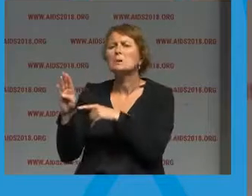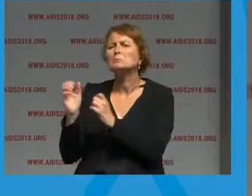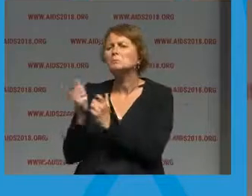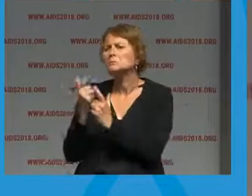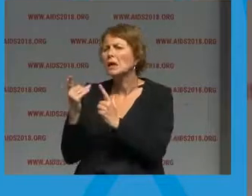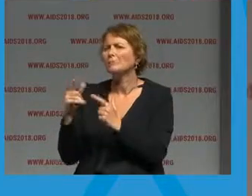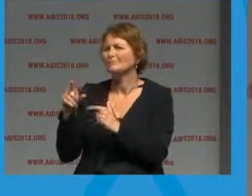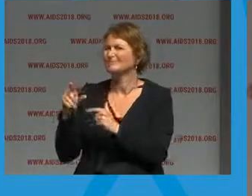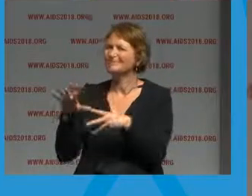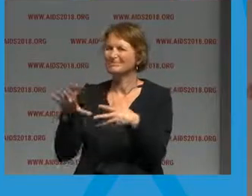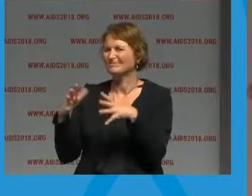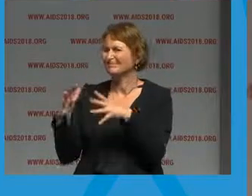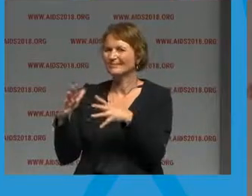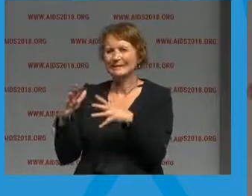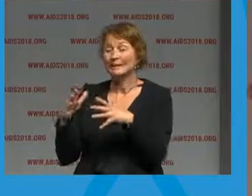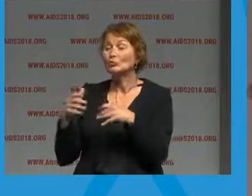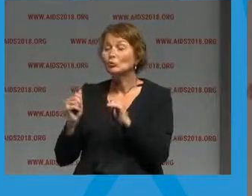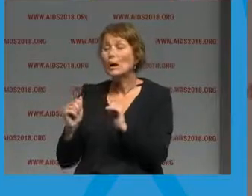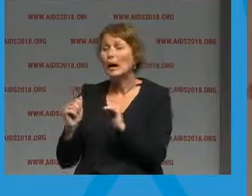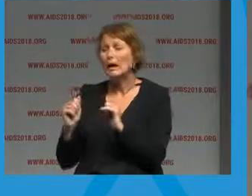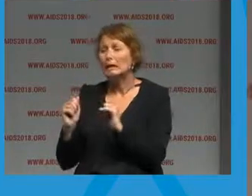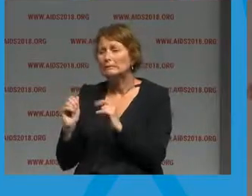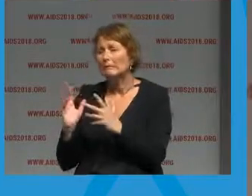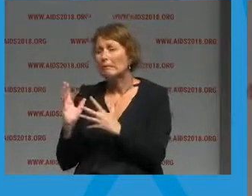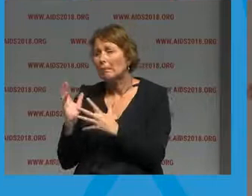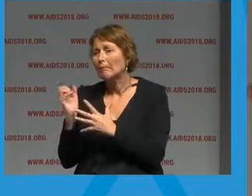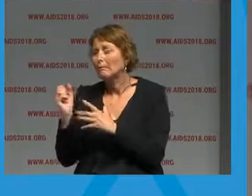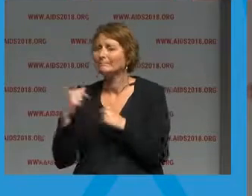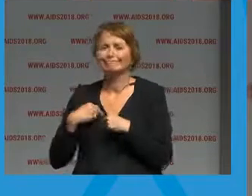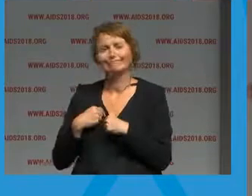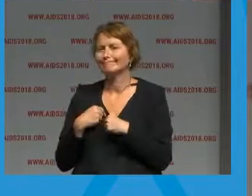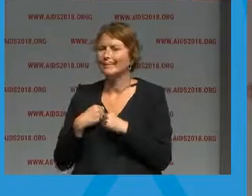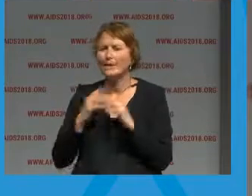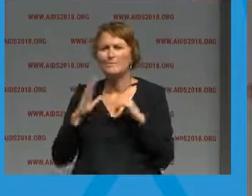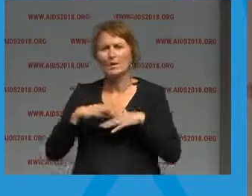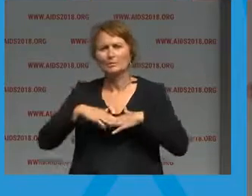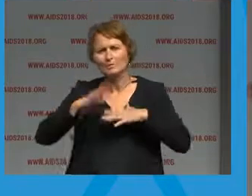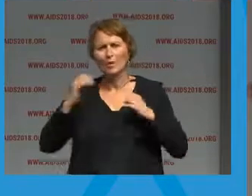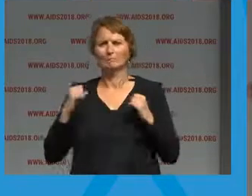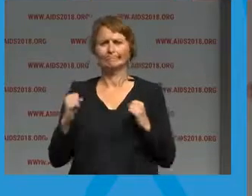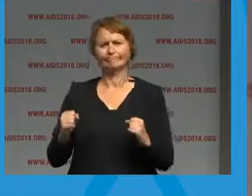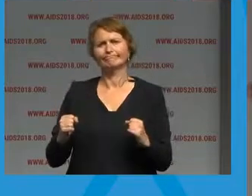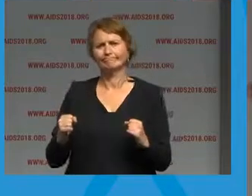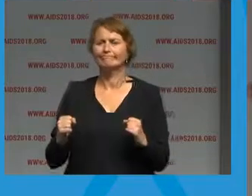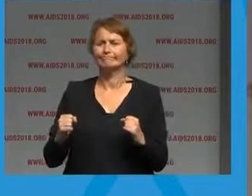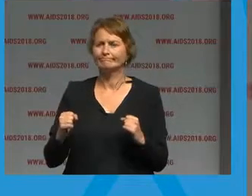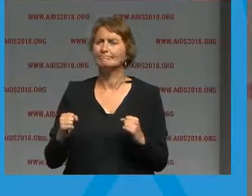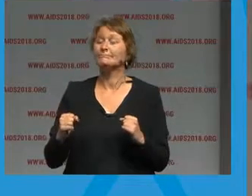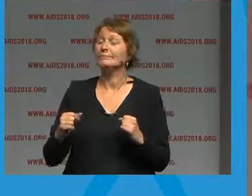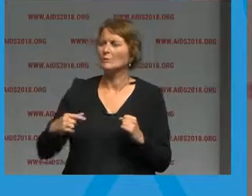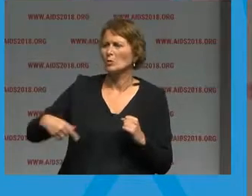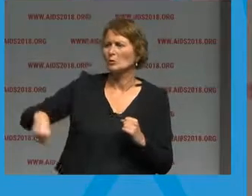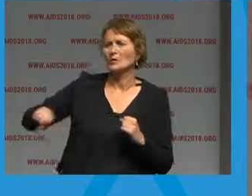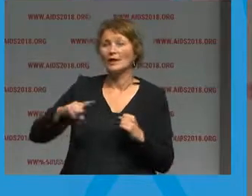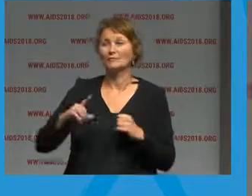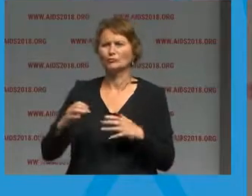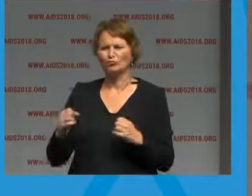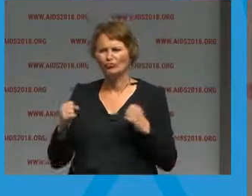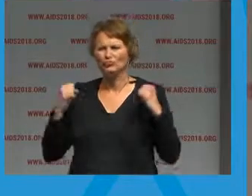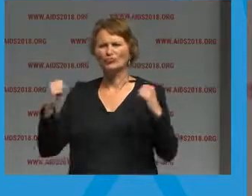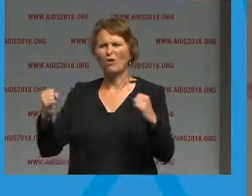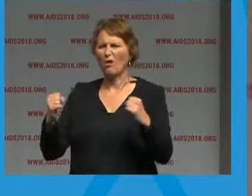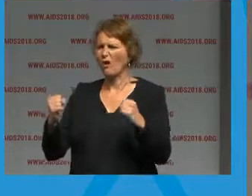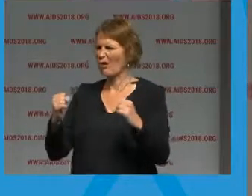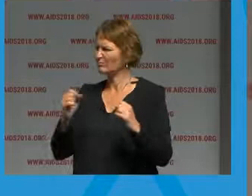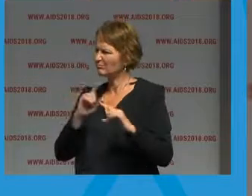weak attempts, but we really need something that will enable a strong